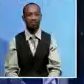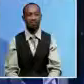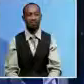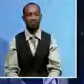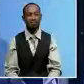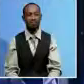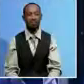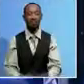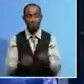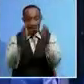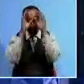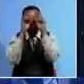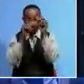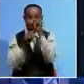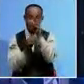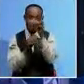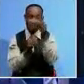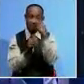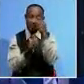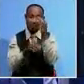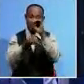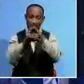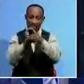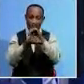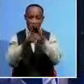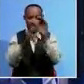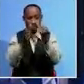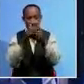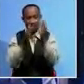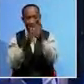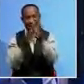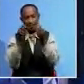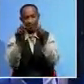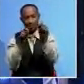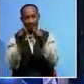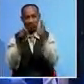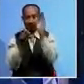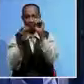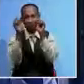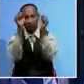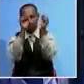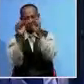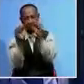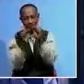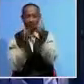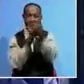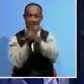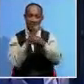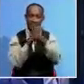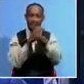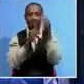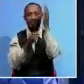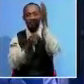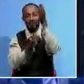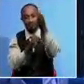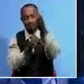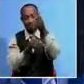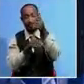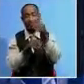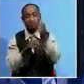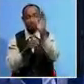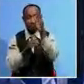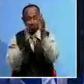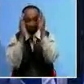President Hichilema seized the opportunity to reiterate how his administration will shape the country's destiny. The President said the international community